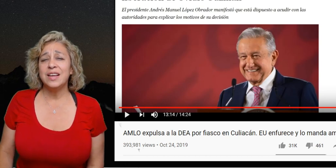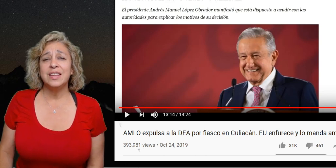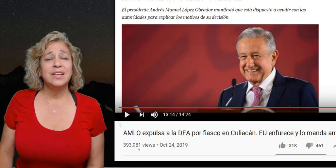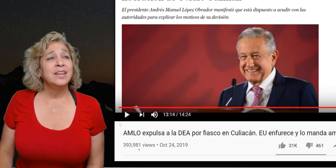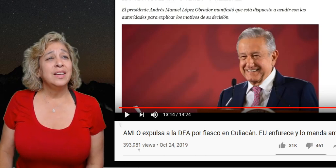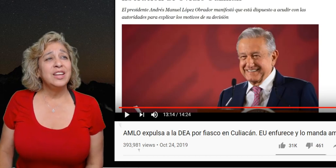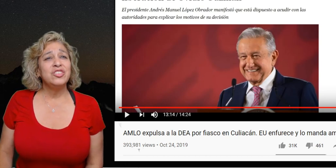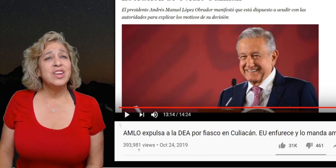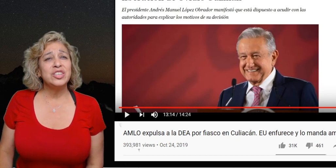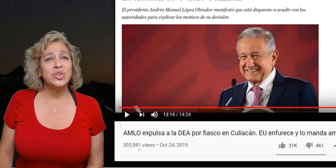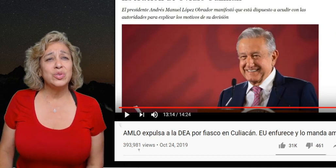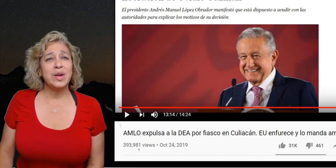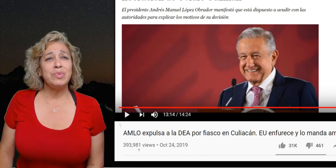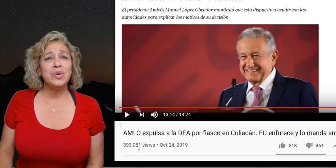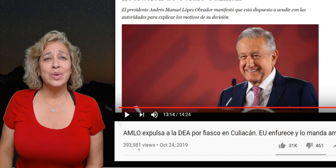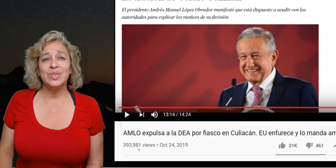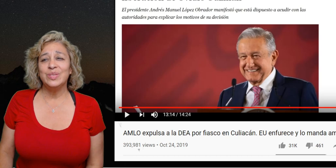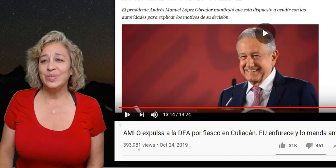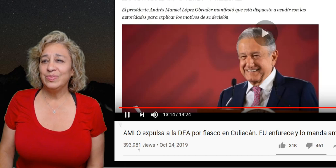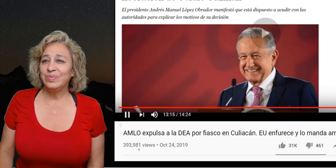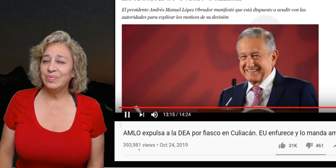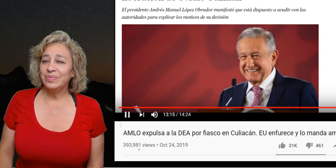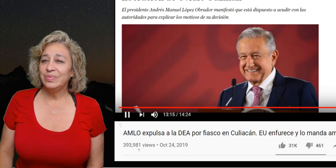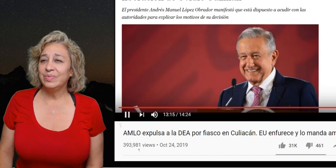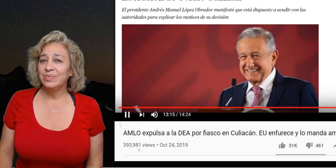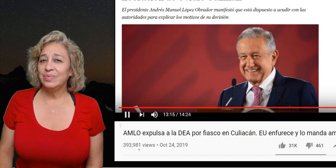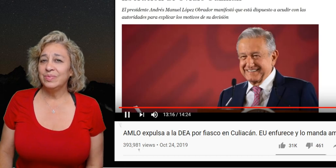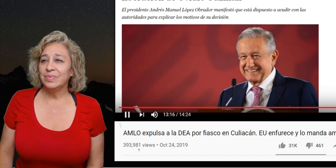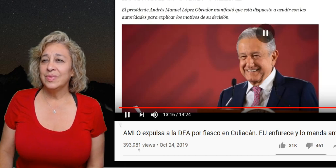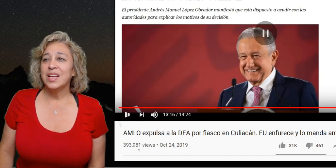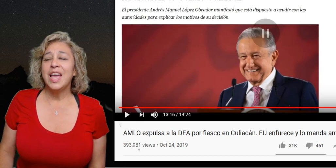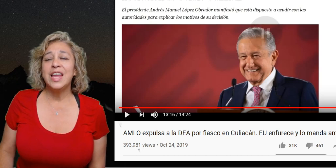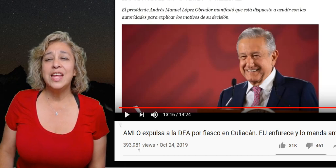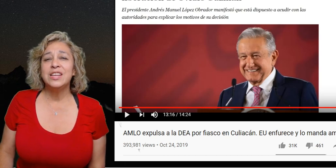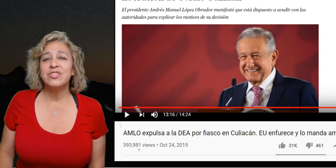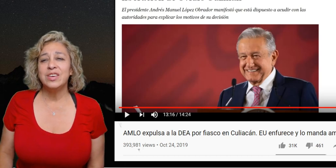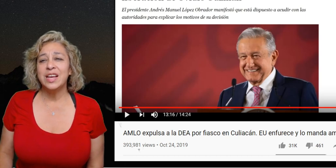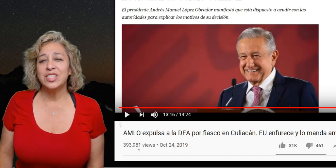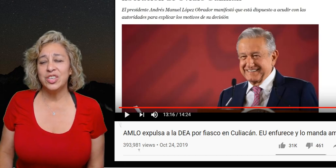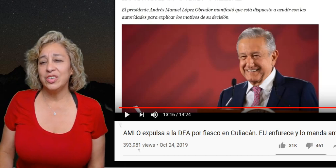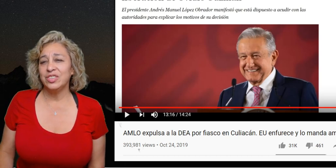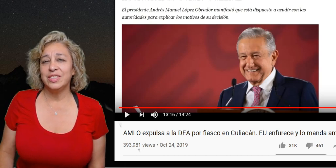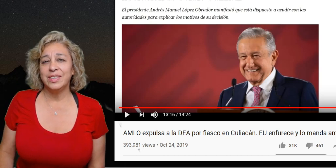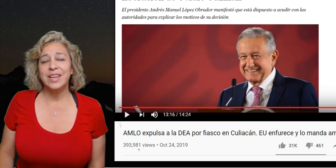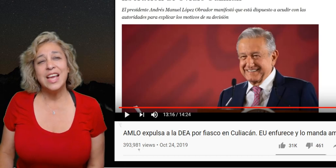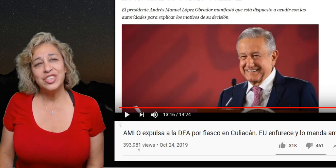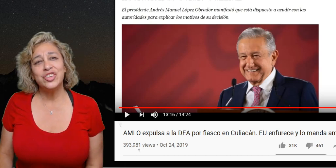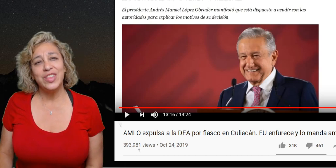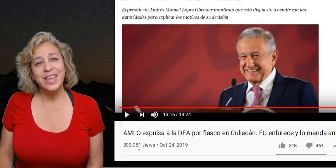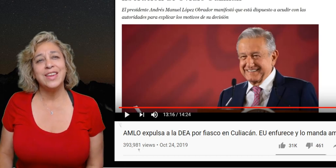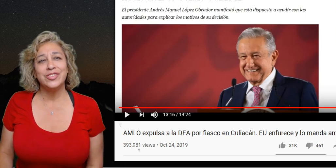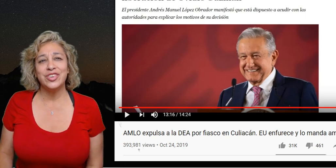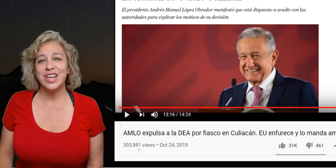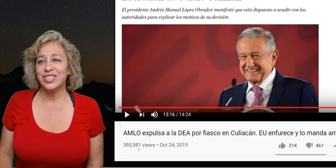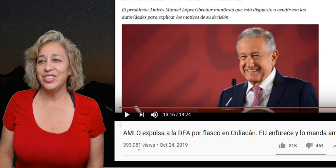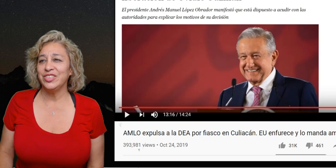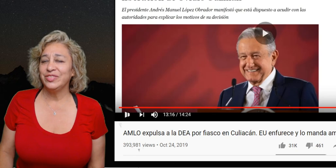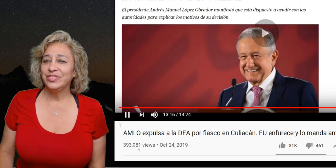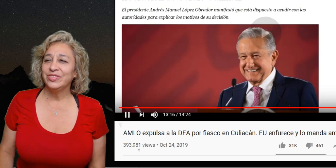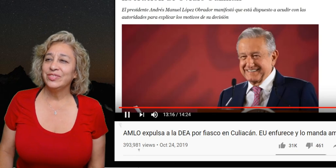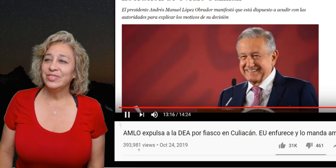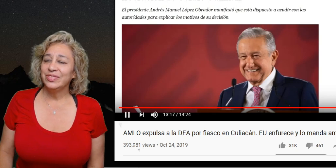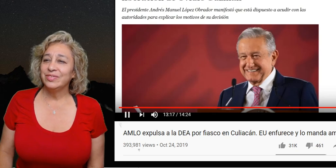an international tribunal. Y internacionales. And international, national and